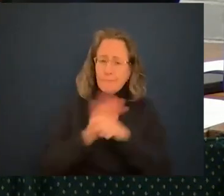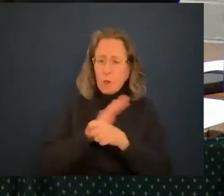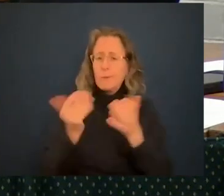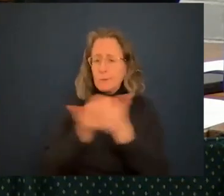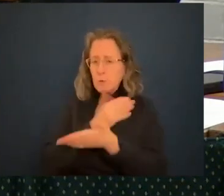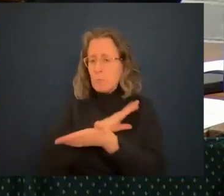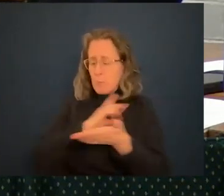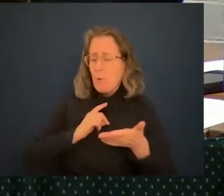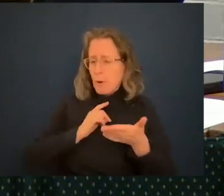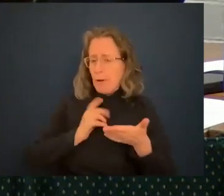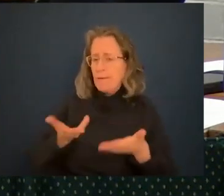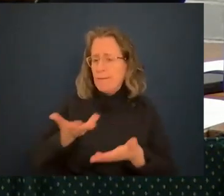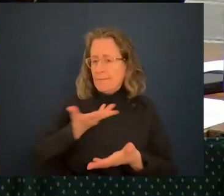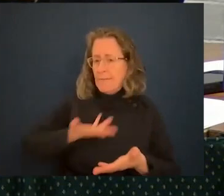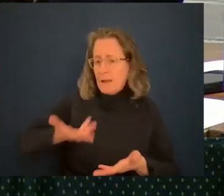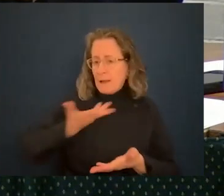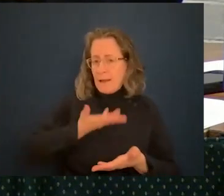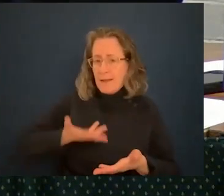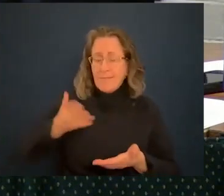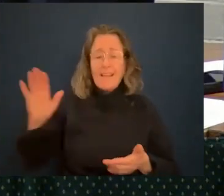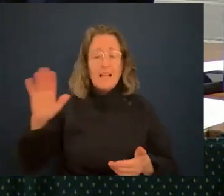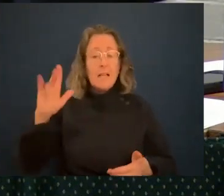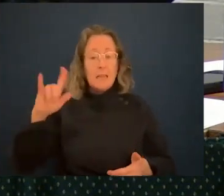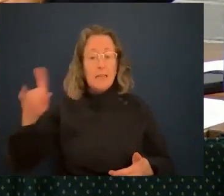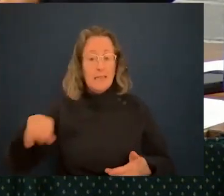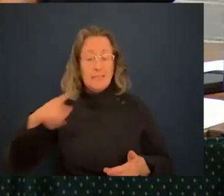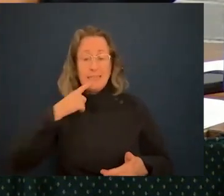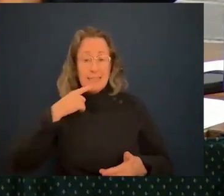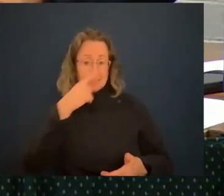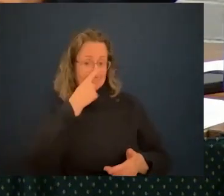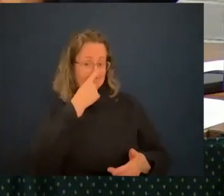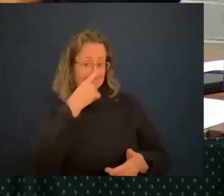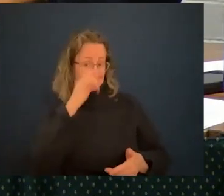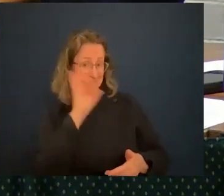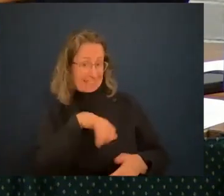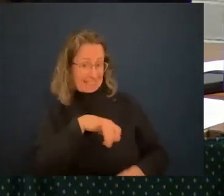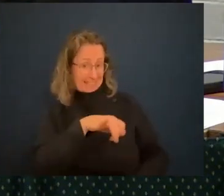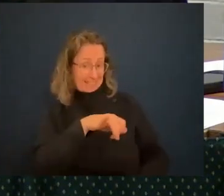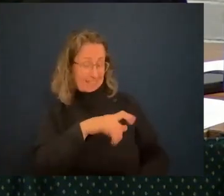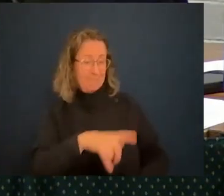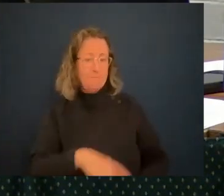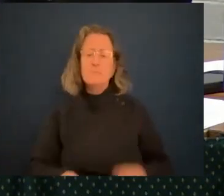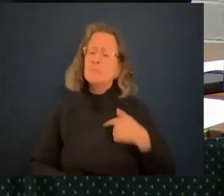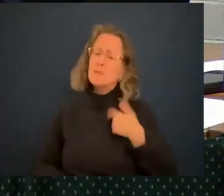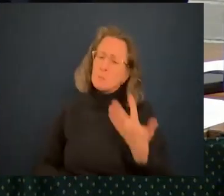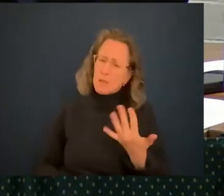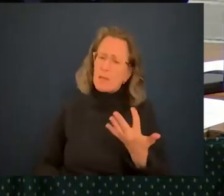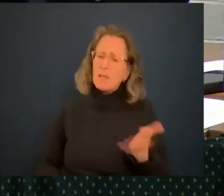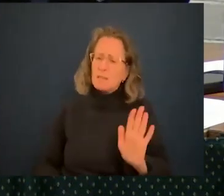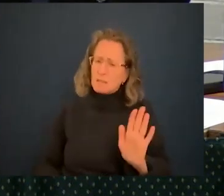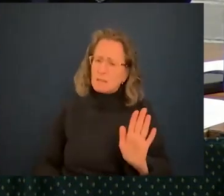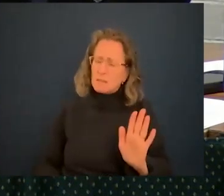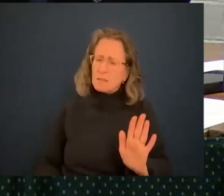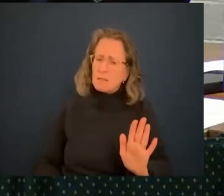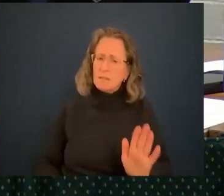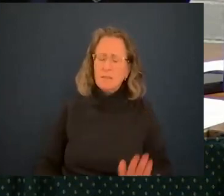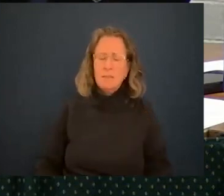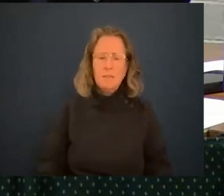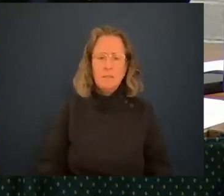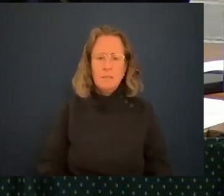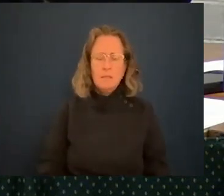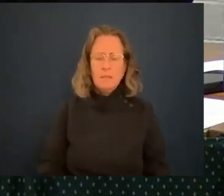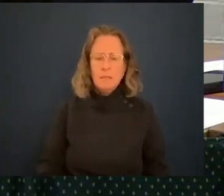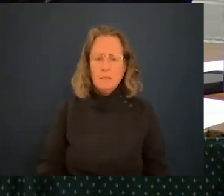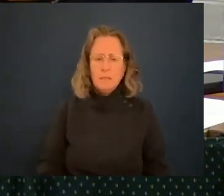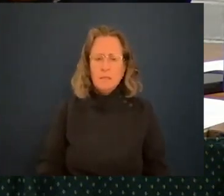here um bingo well wait a second let me finish you know um